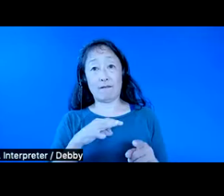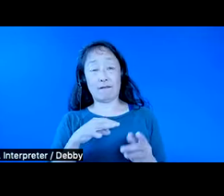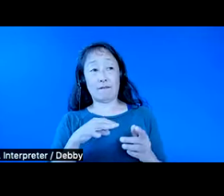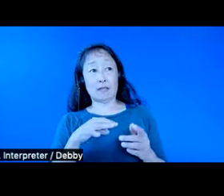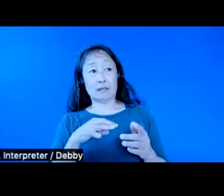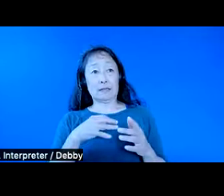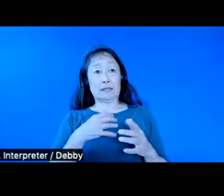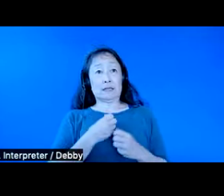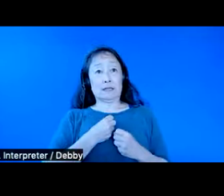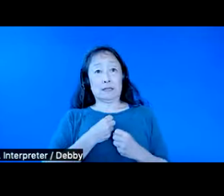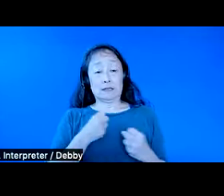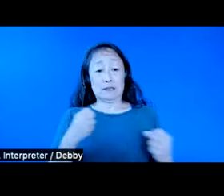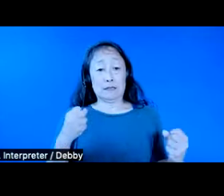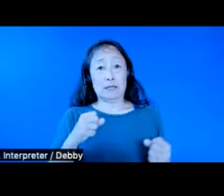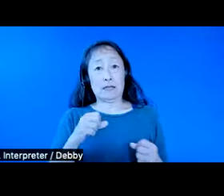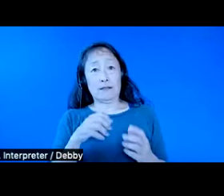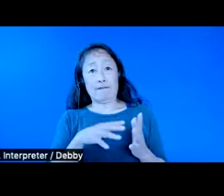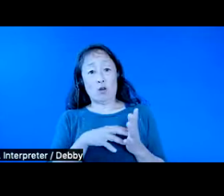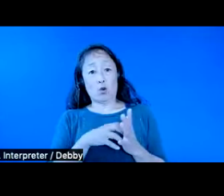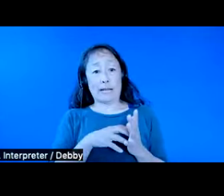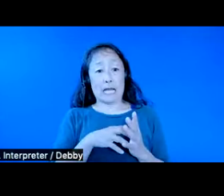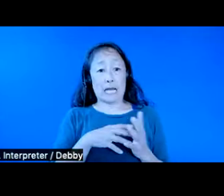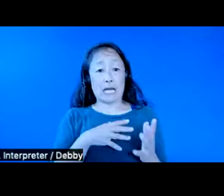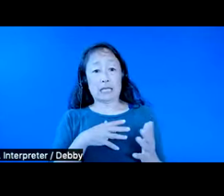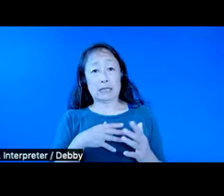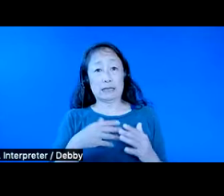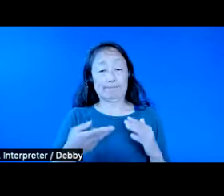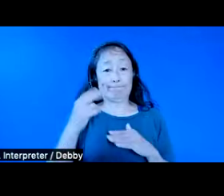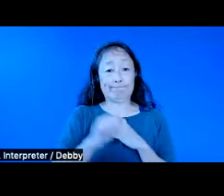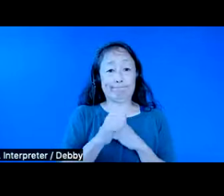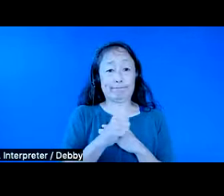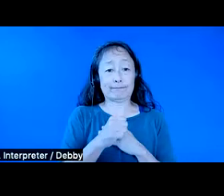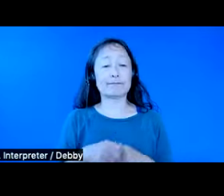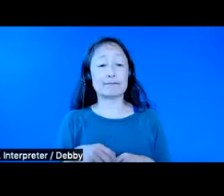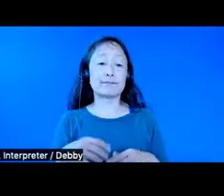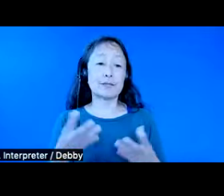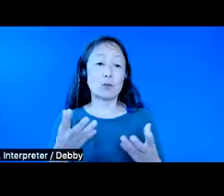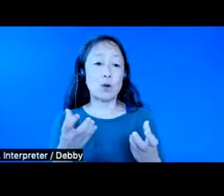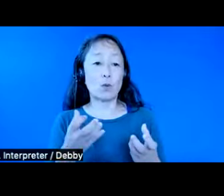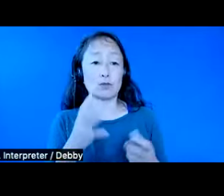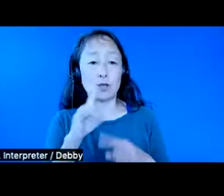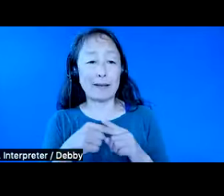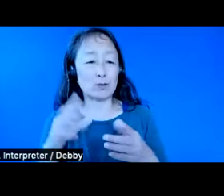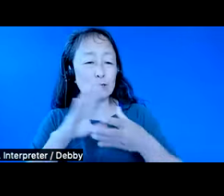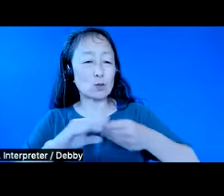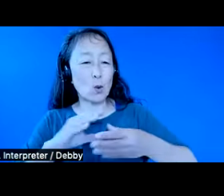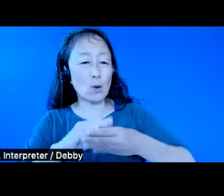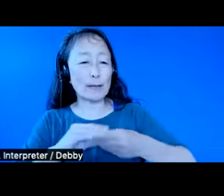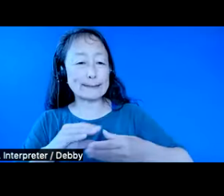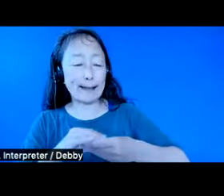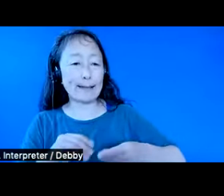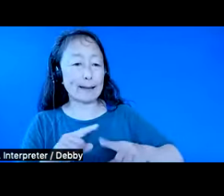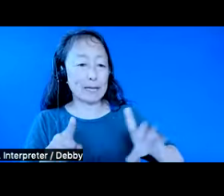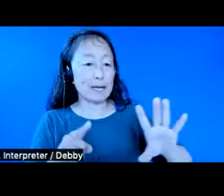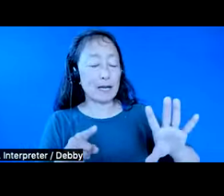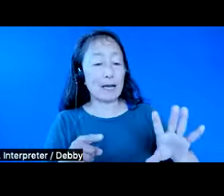So I was going to go through a storytelling, but I'm just not. I'm going to withhold and do. So I added this slide, and this is intentional.